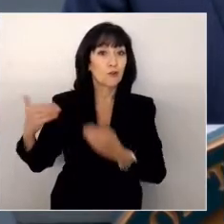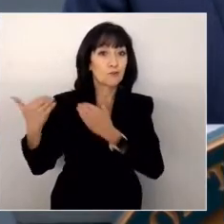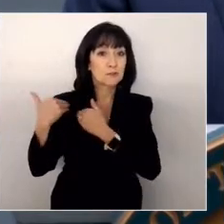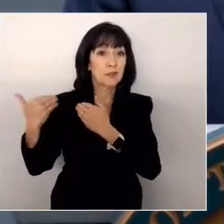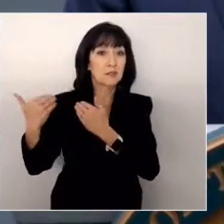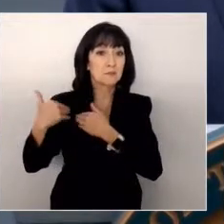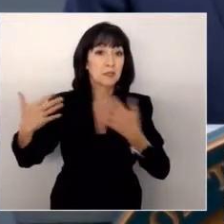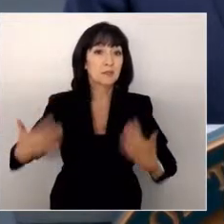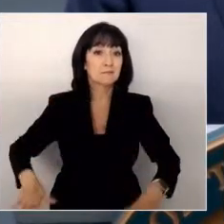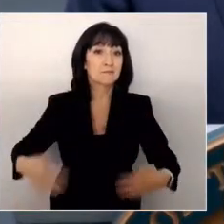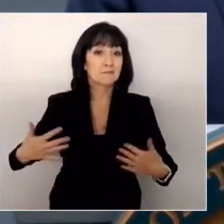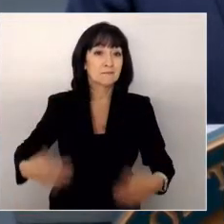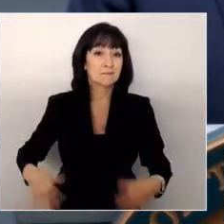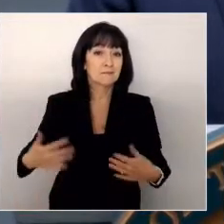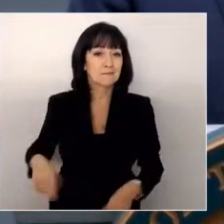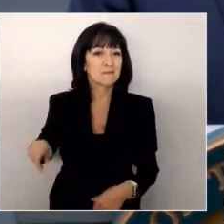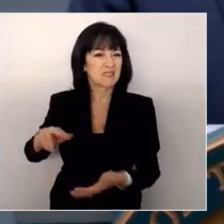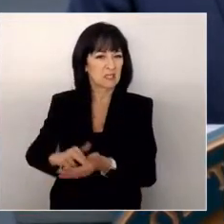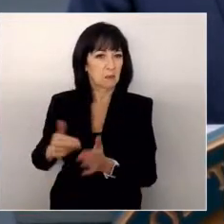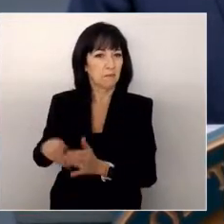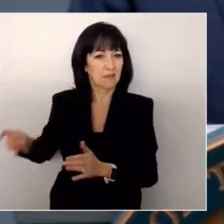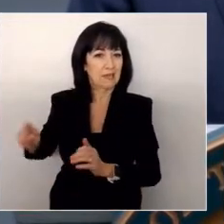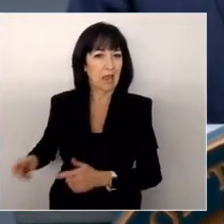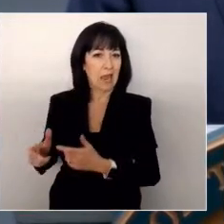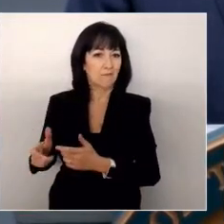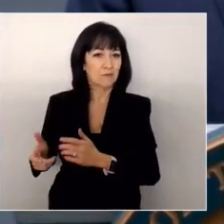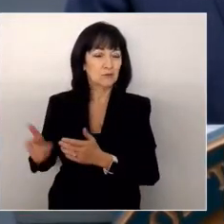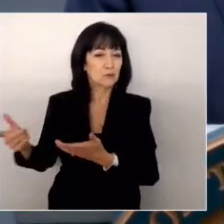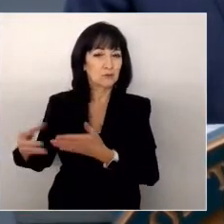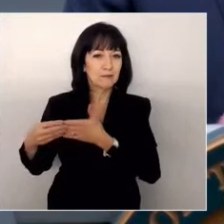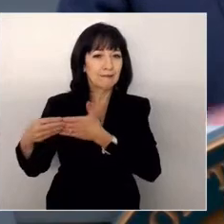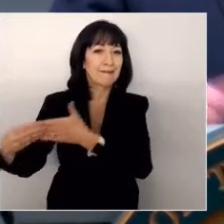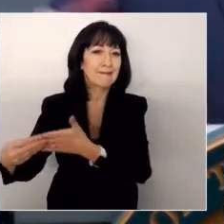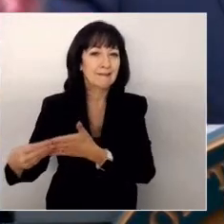to lead the applause lines.